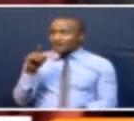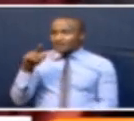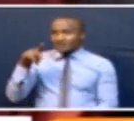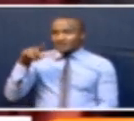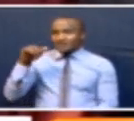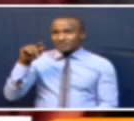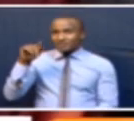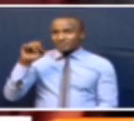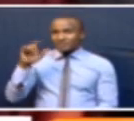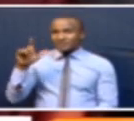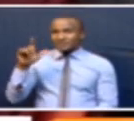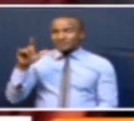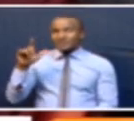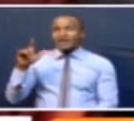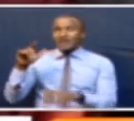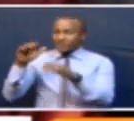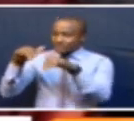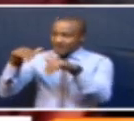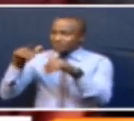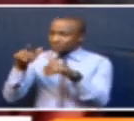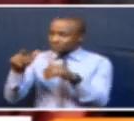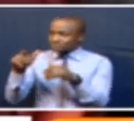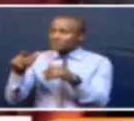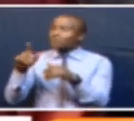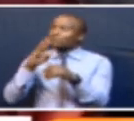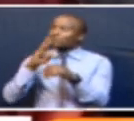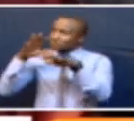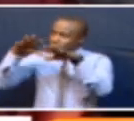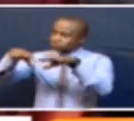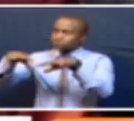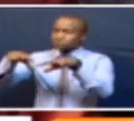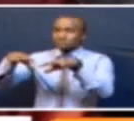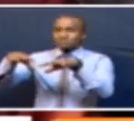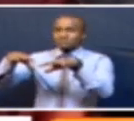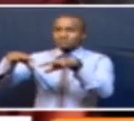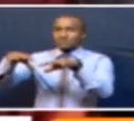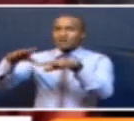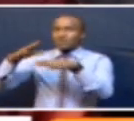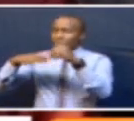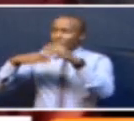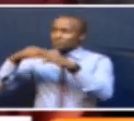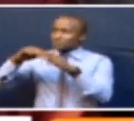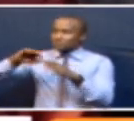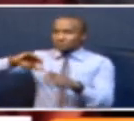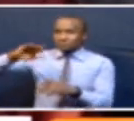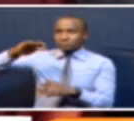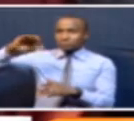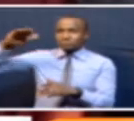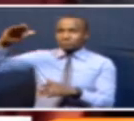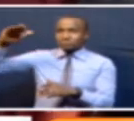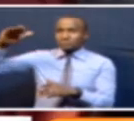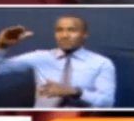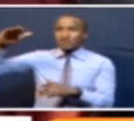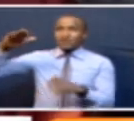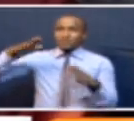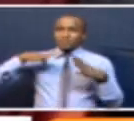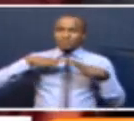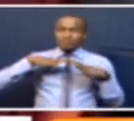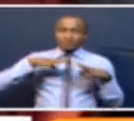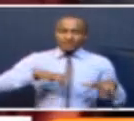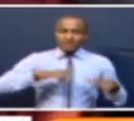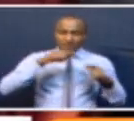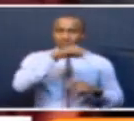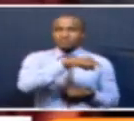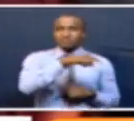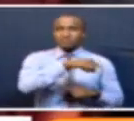who's farm is where these dams are. These dams were built upstream and the populations or the settlements are downstream.